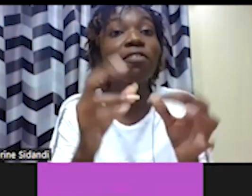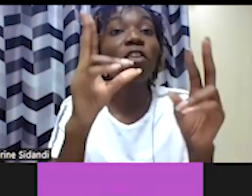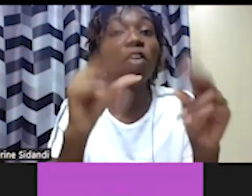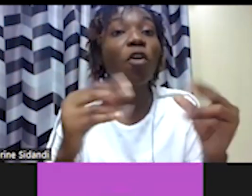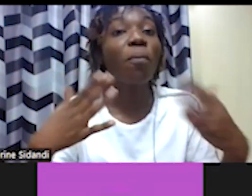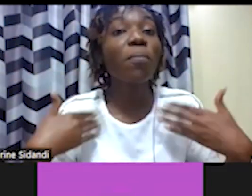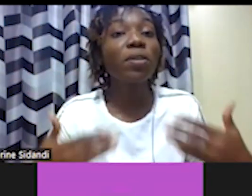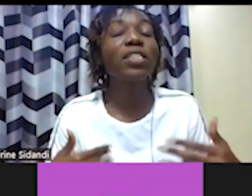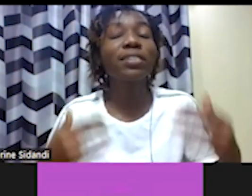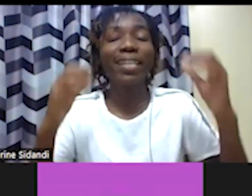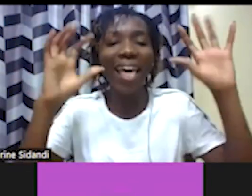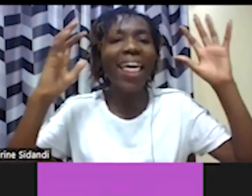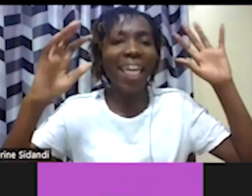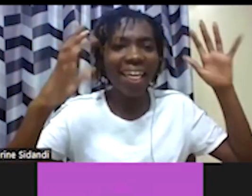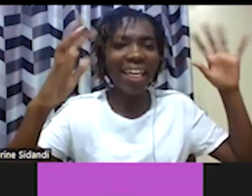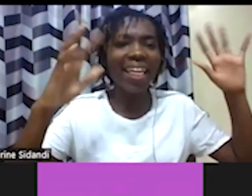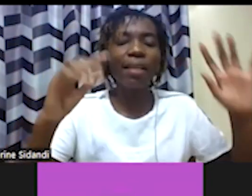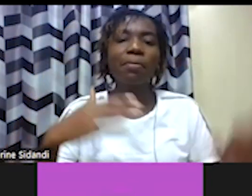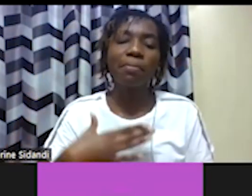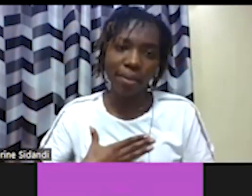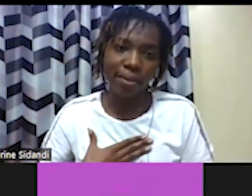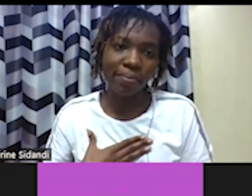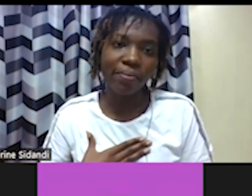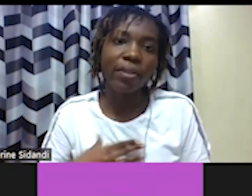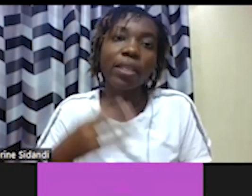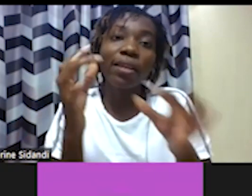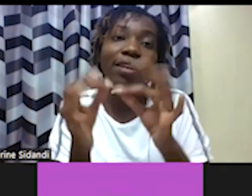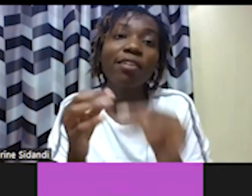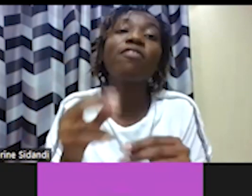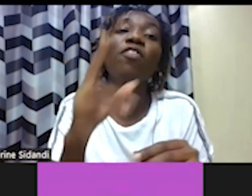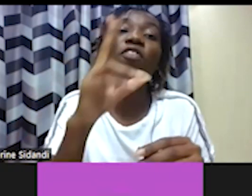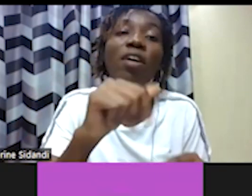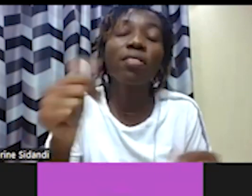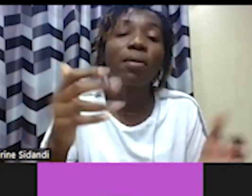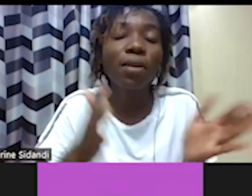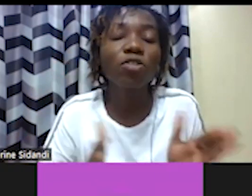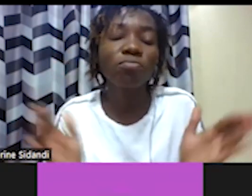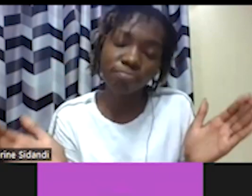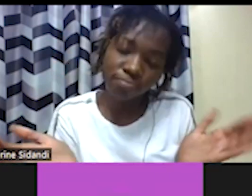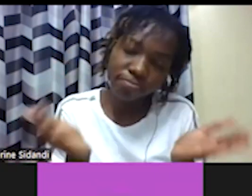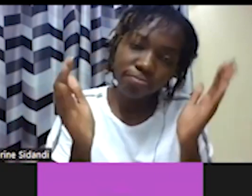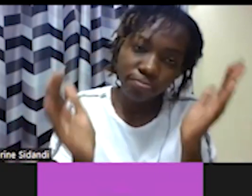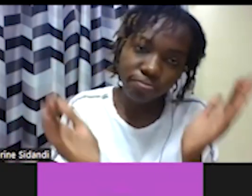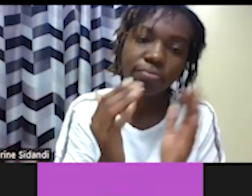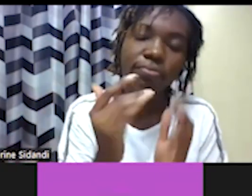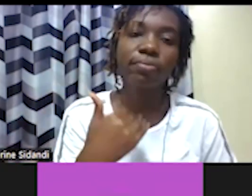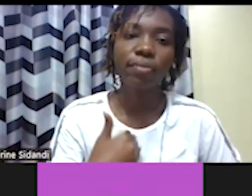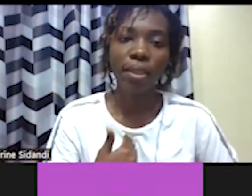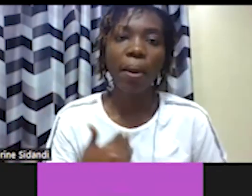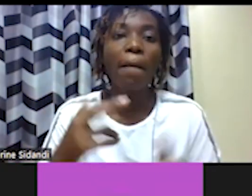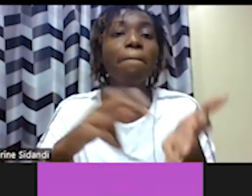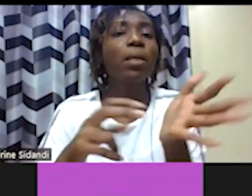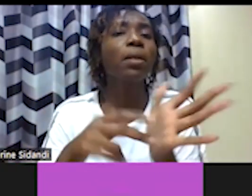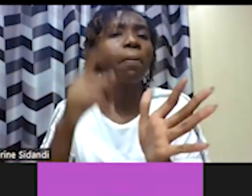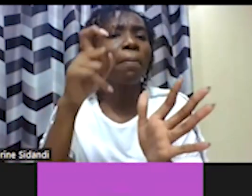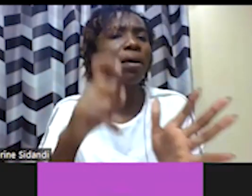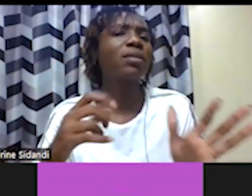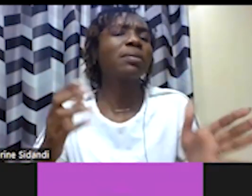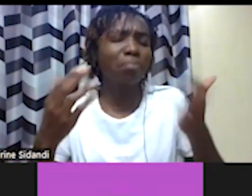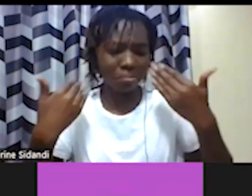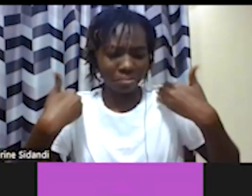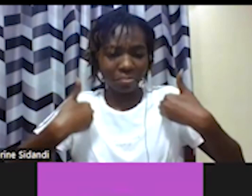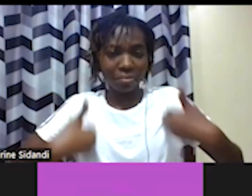cheering me, if no one else is encouraging me, then I have to be that person to encourage